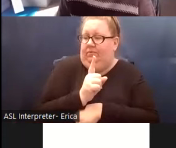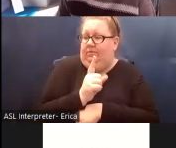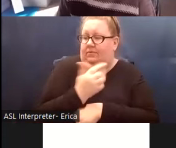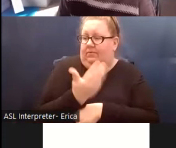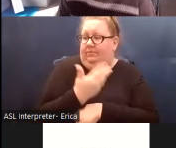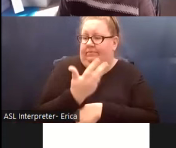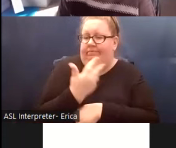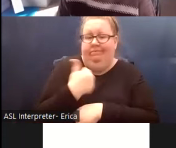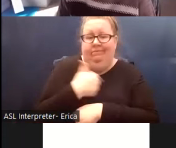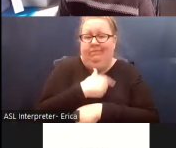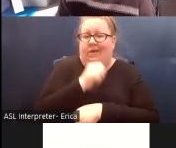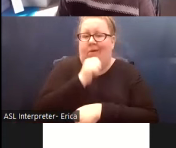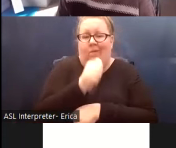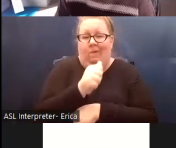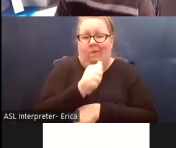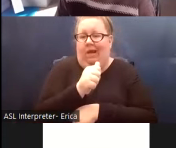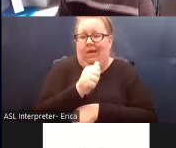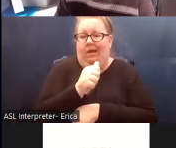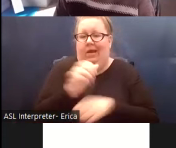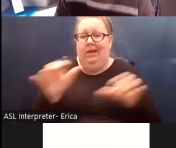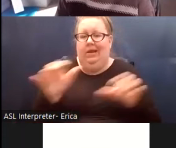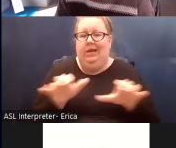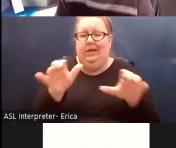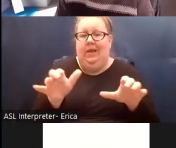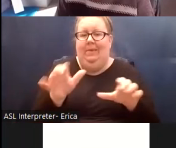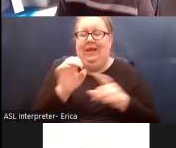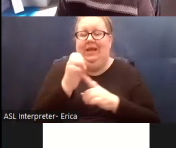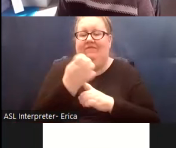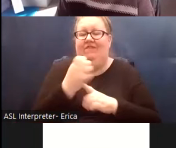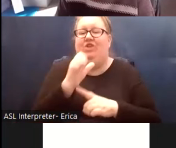we're not committing environmental injustice